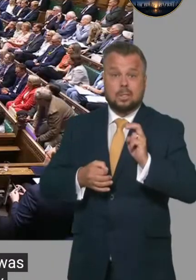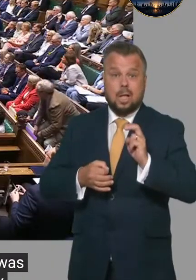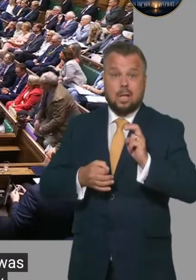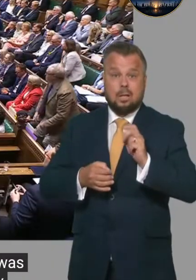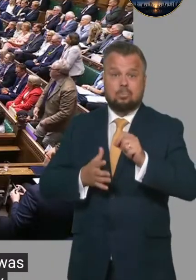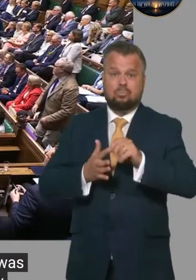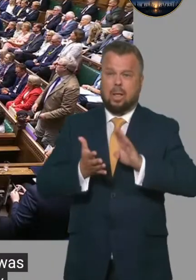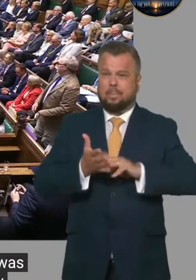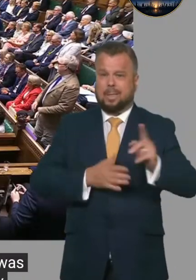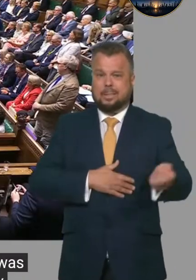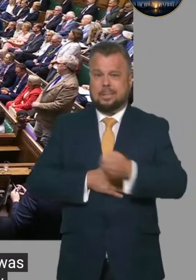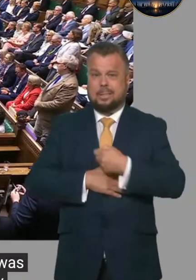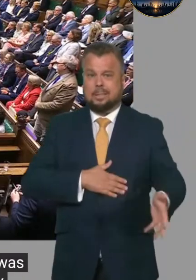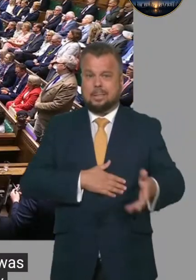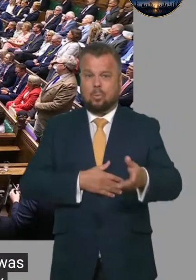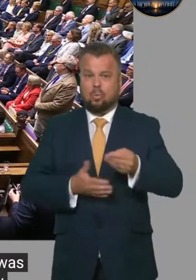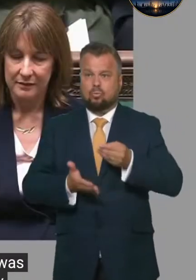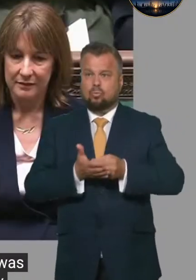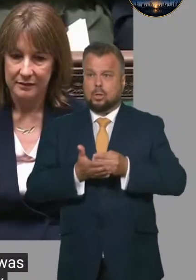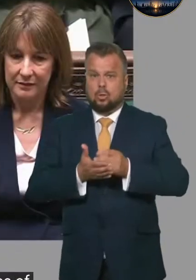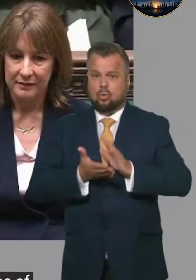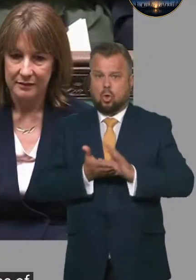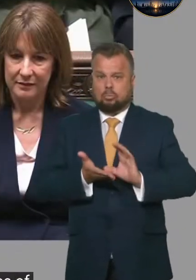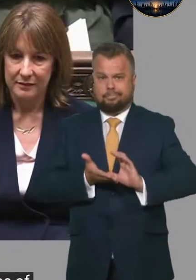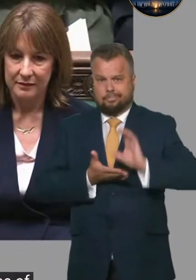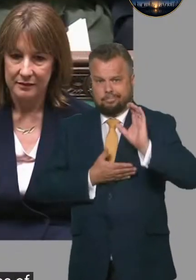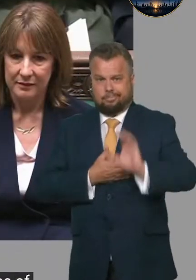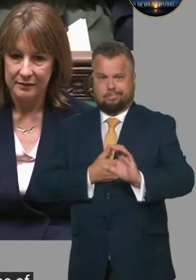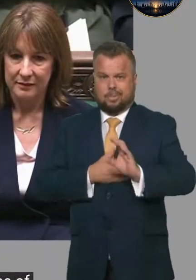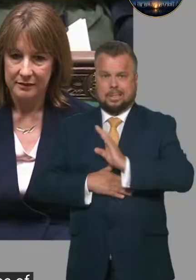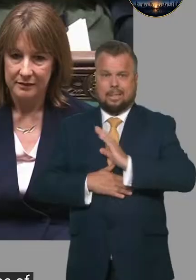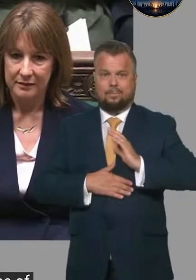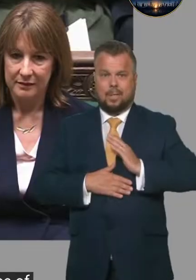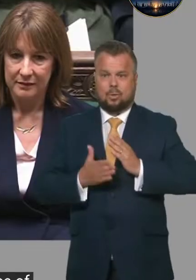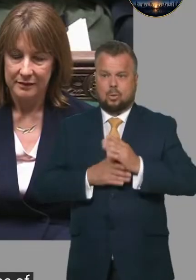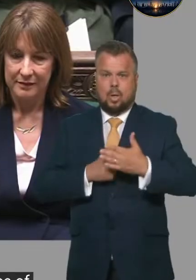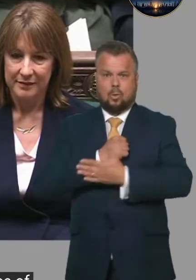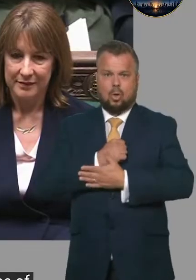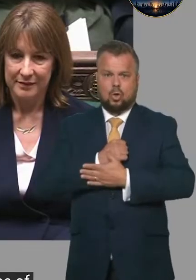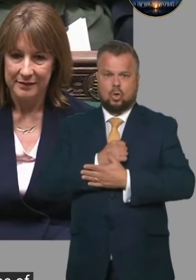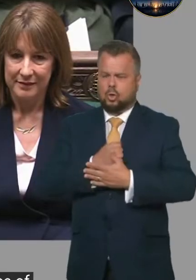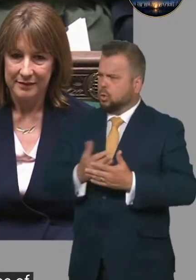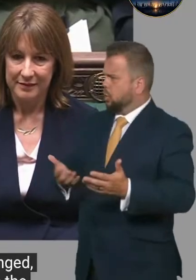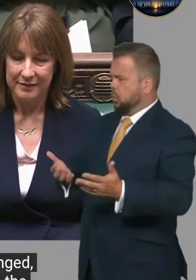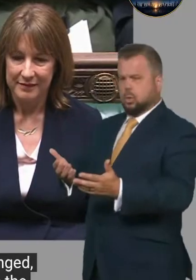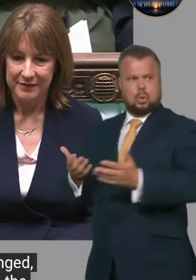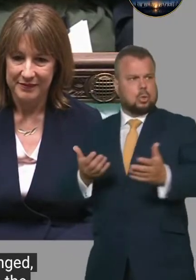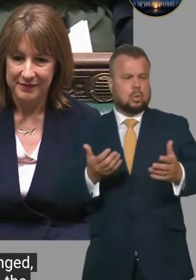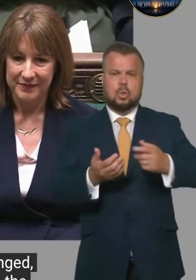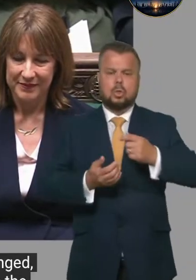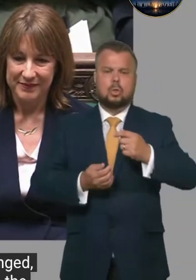Well, Mr. Speaker, she references the by-election. I'm very pleased with our new Member of Parliament.